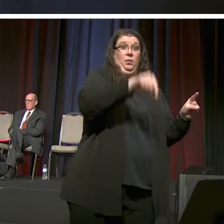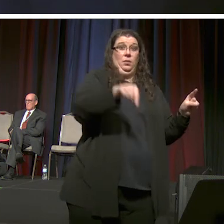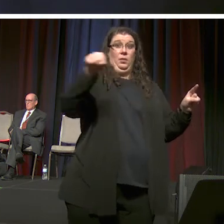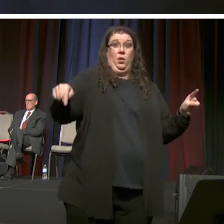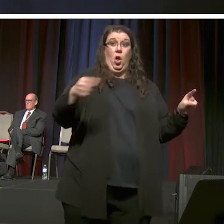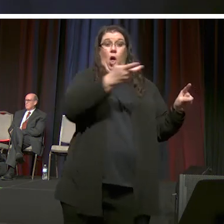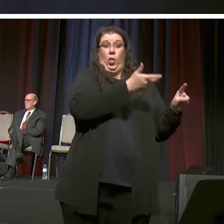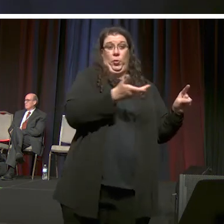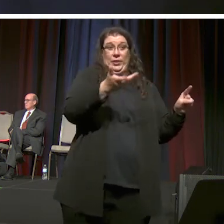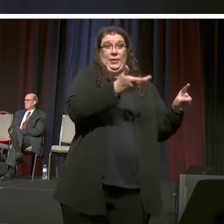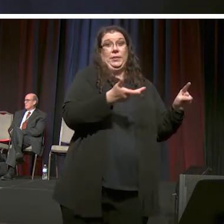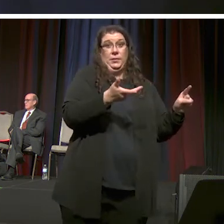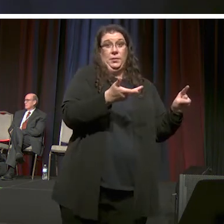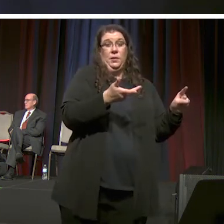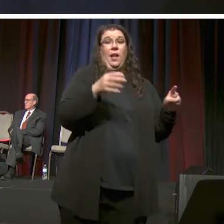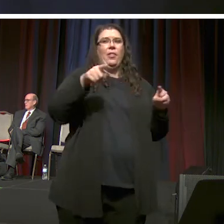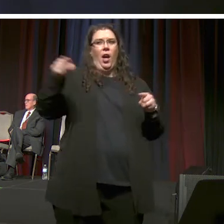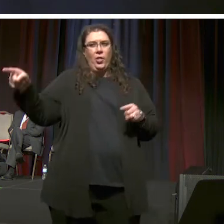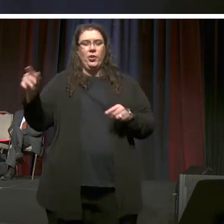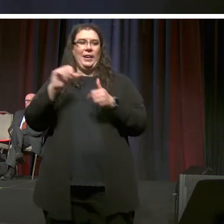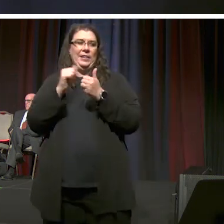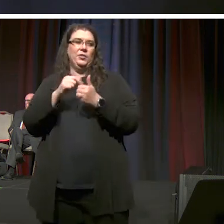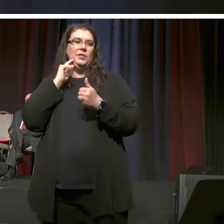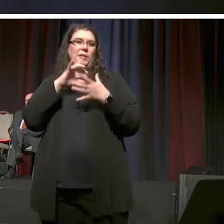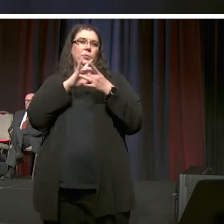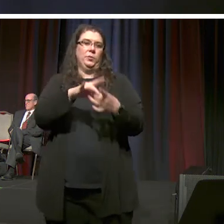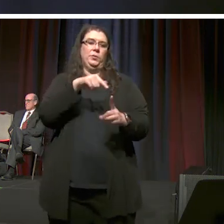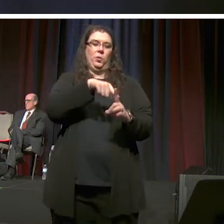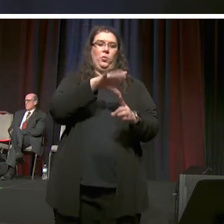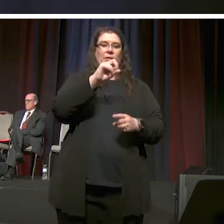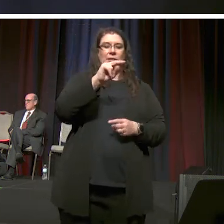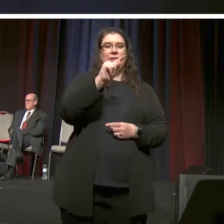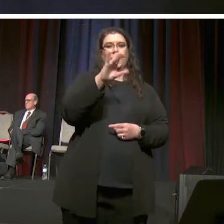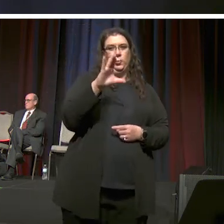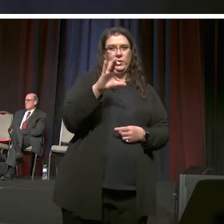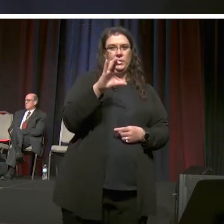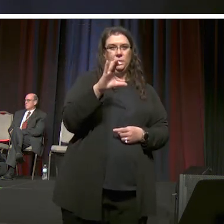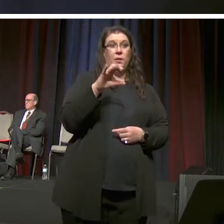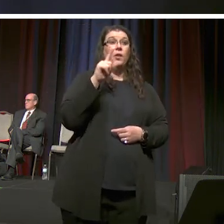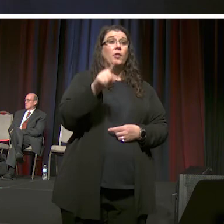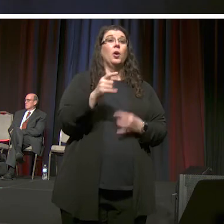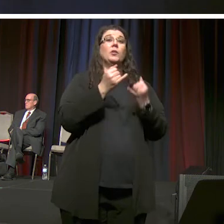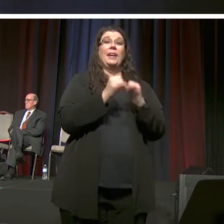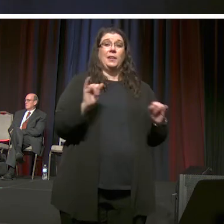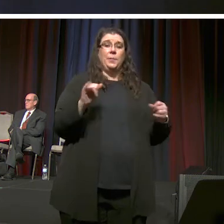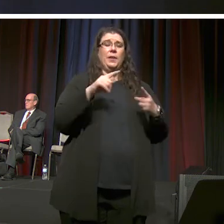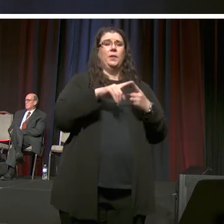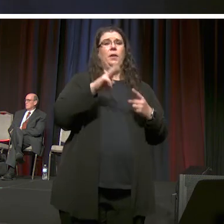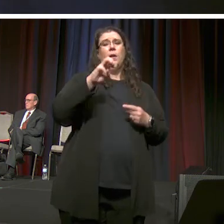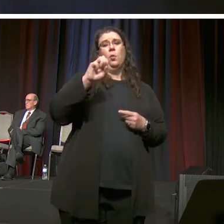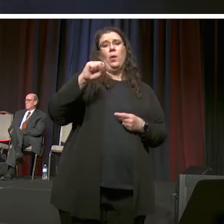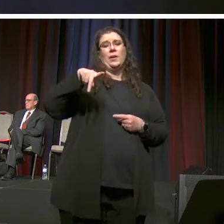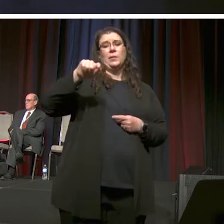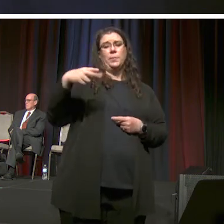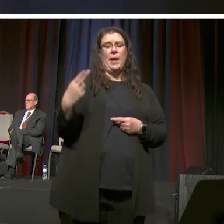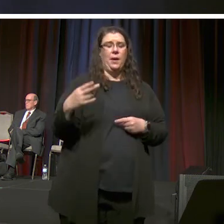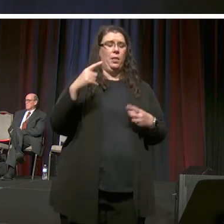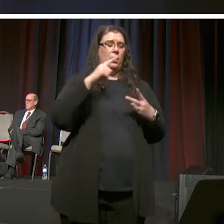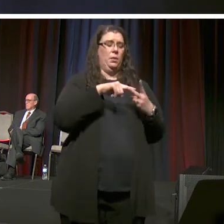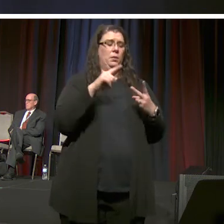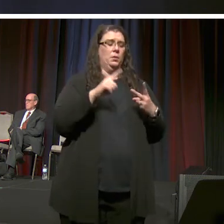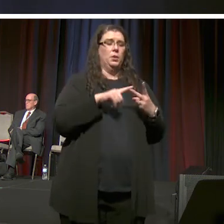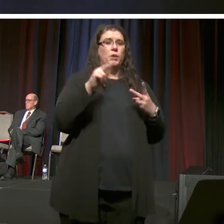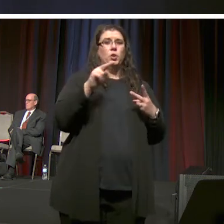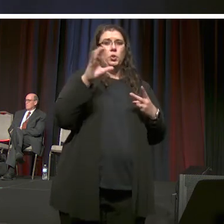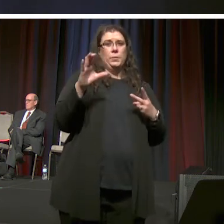rest of the general agencies would remain with that centrist branch. Those that would become independent are Westpath,